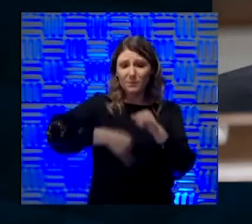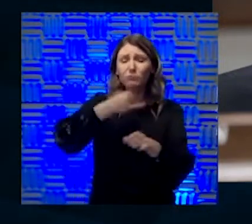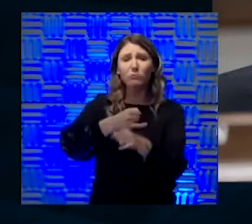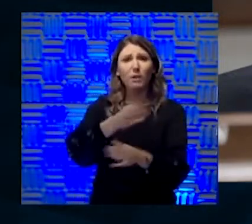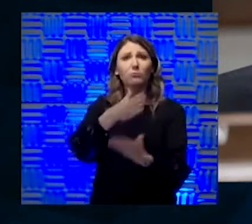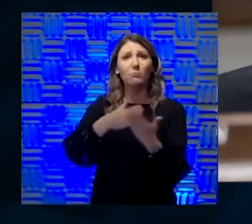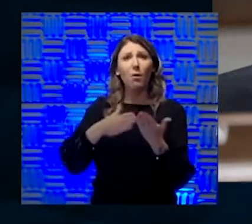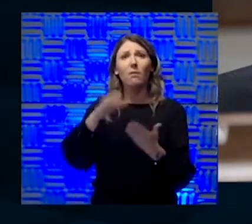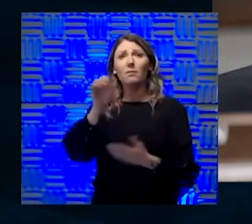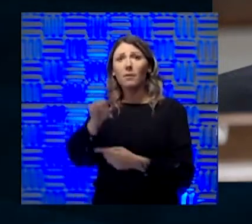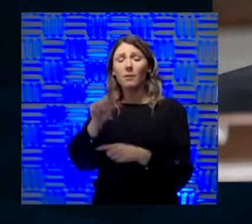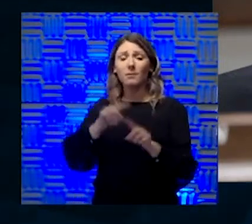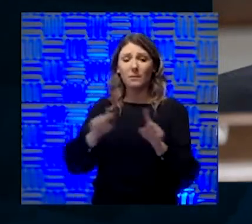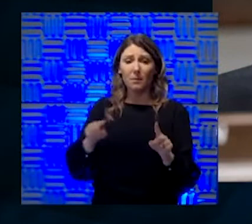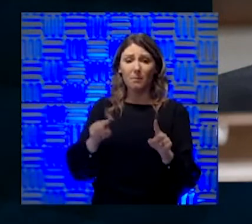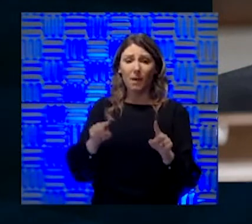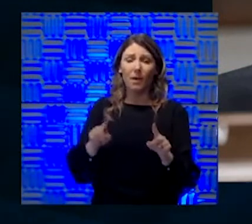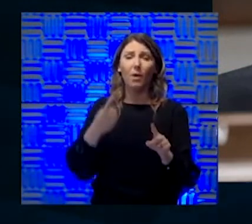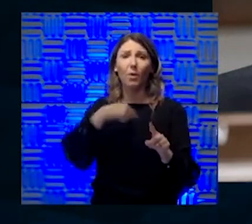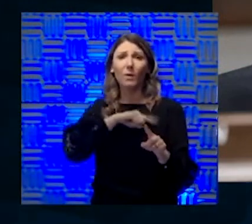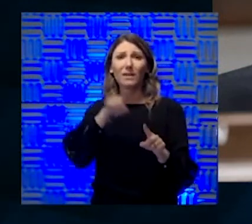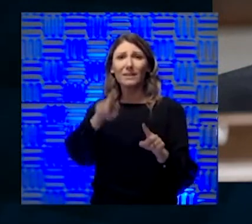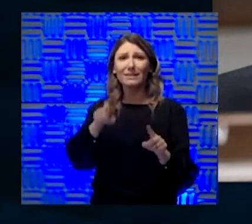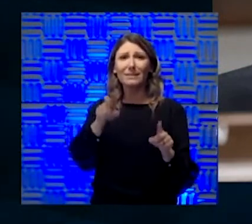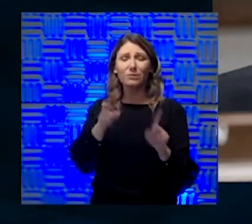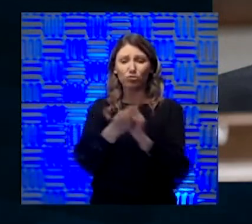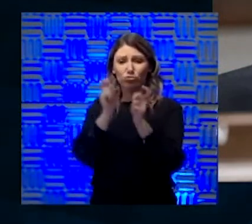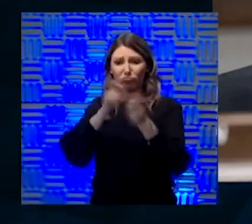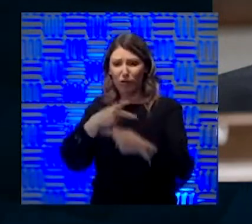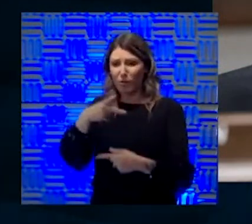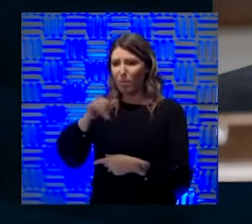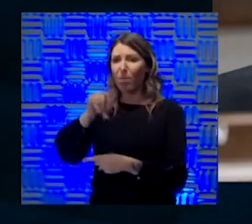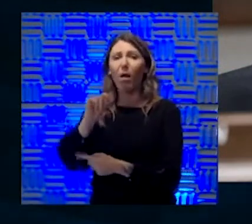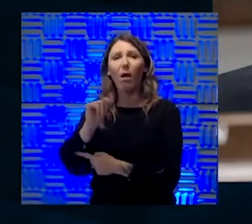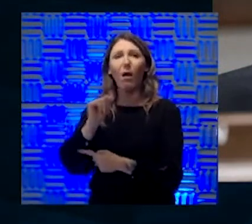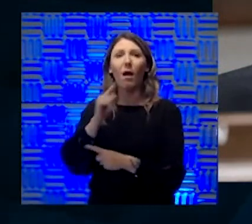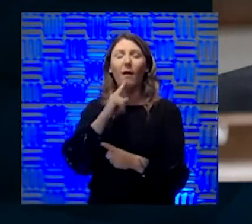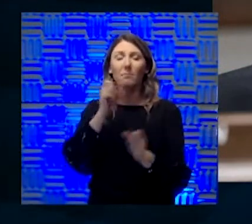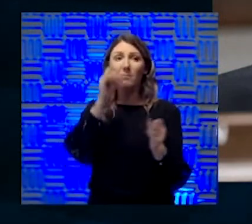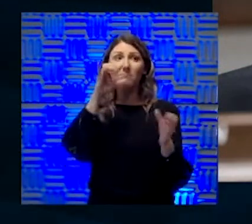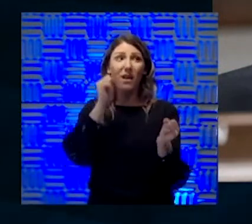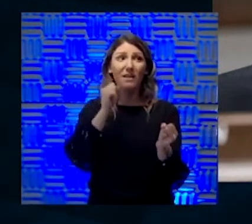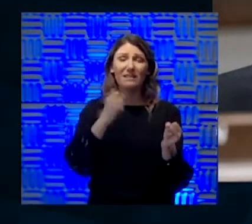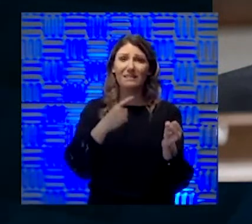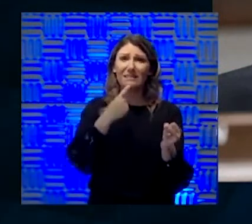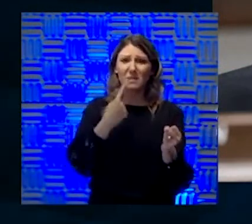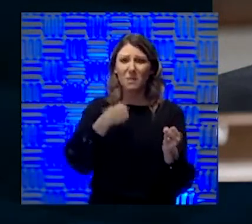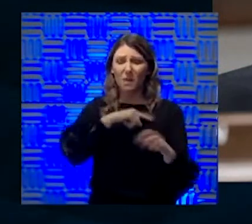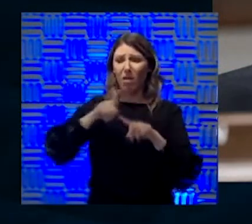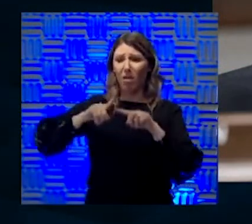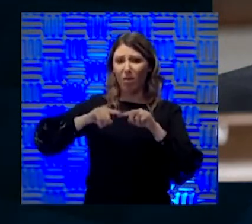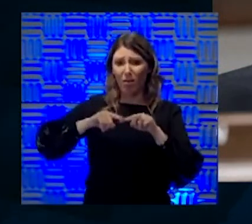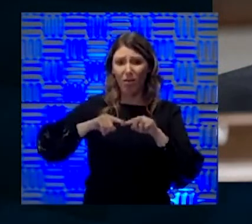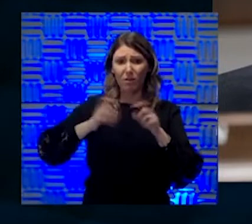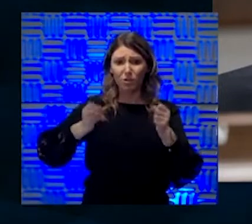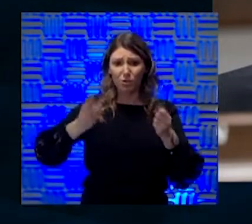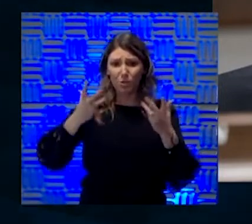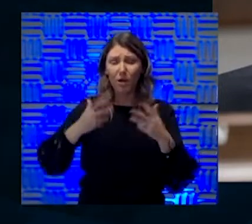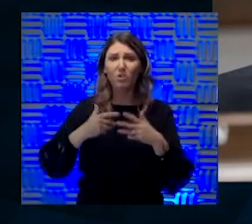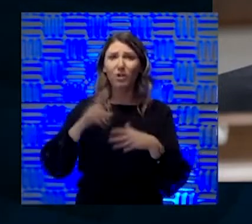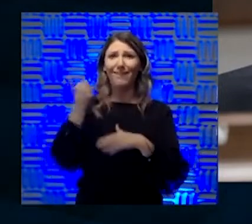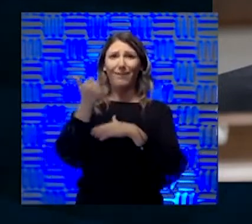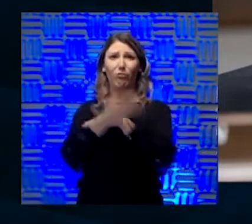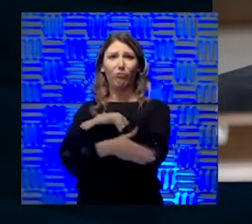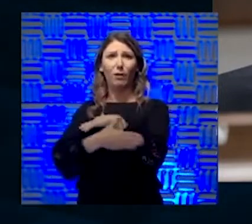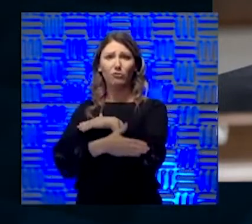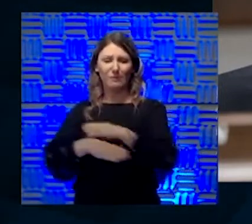in addition is the supply chain. I'm amazed, disappointed that we rely so heavily on other countries